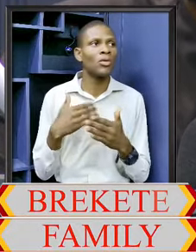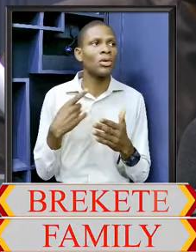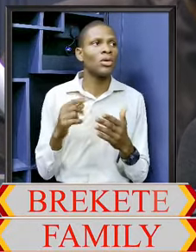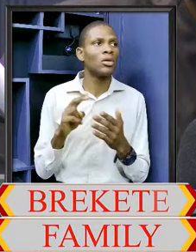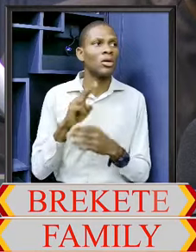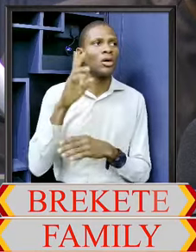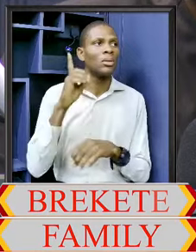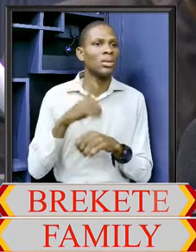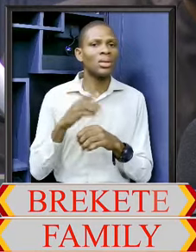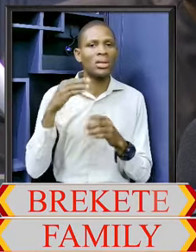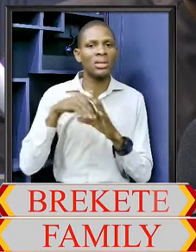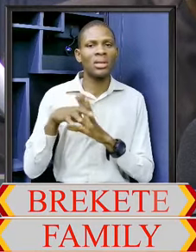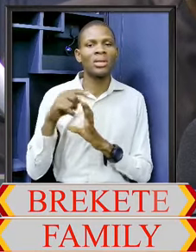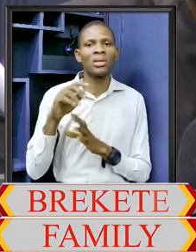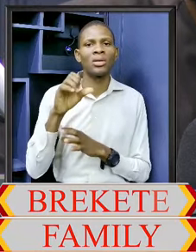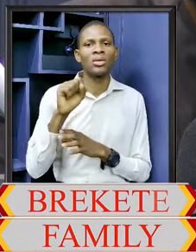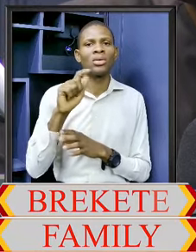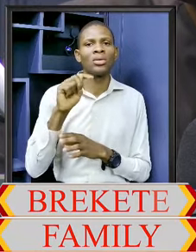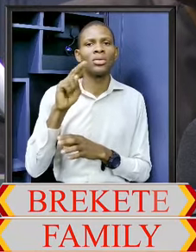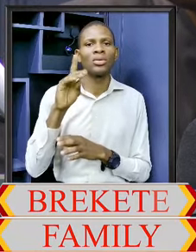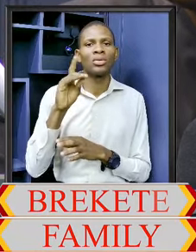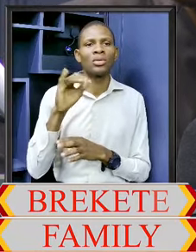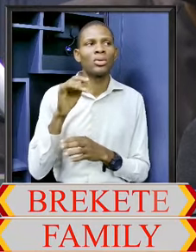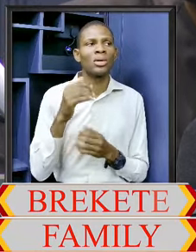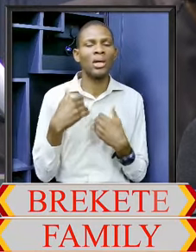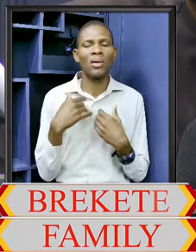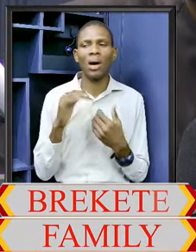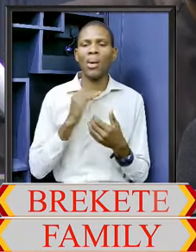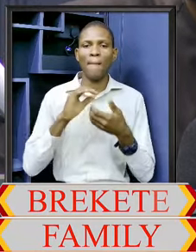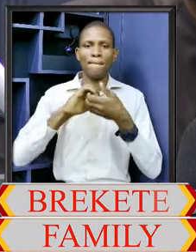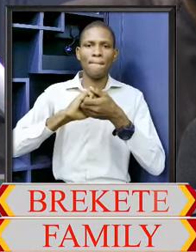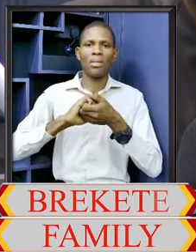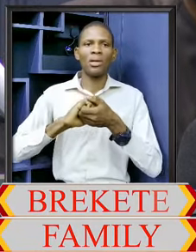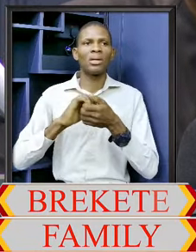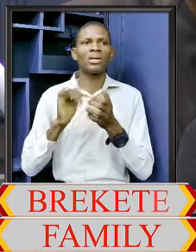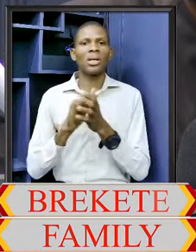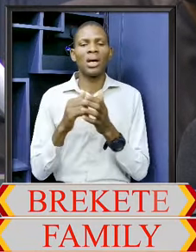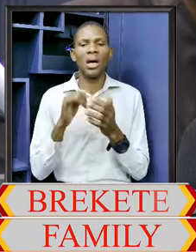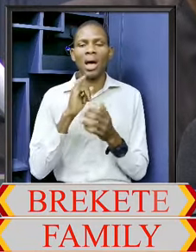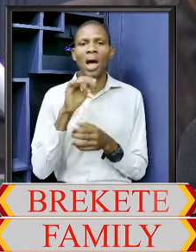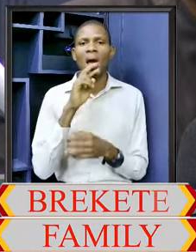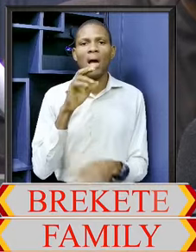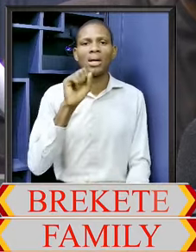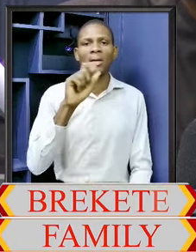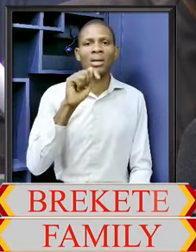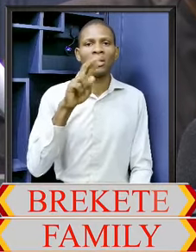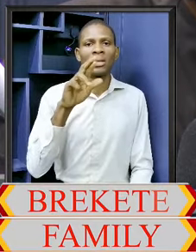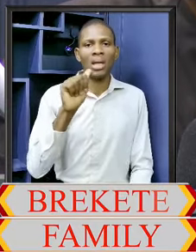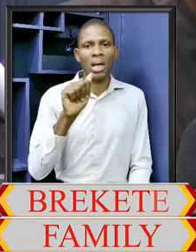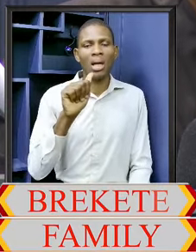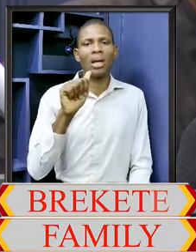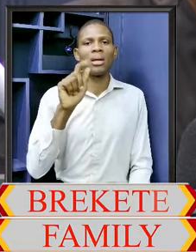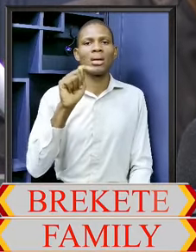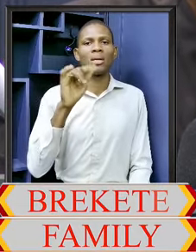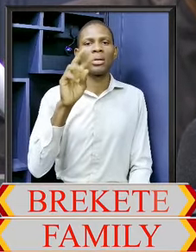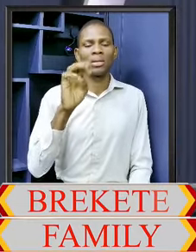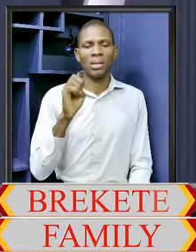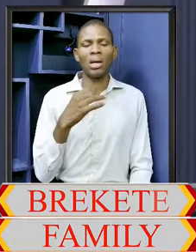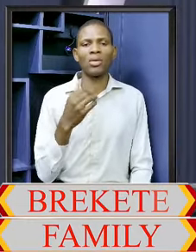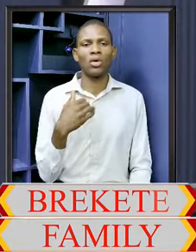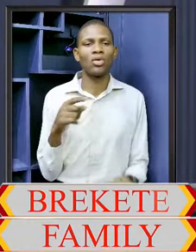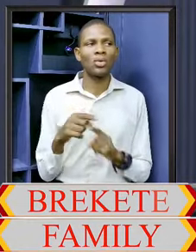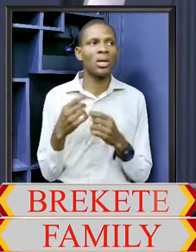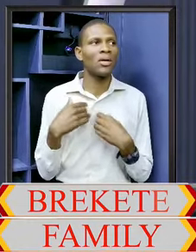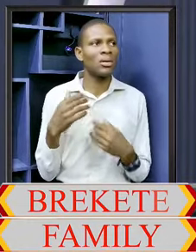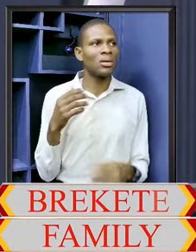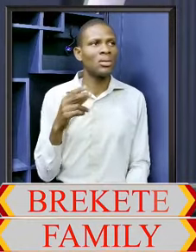the update, inside the studio, we also get our partners, will be Star Times, the star of the moment. And we also get